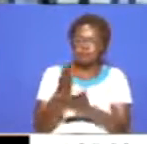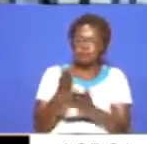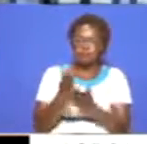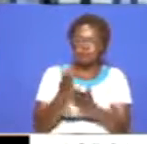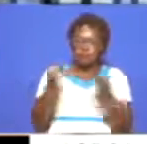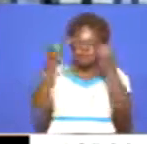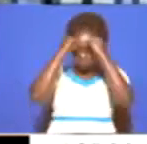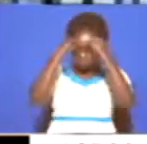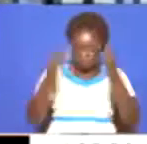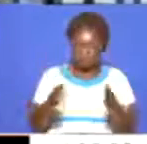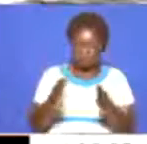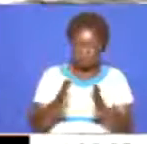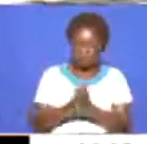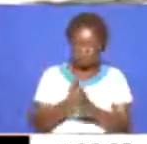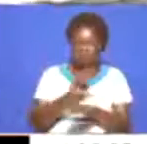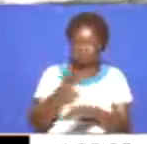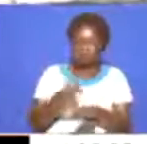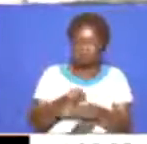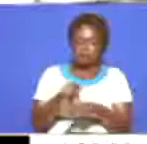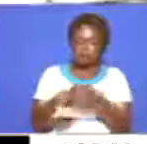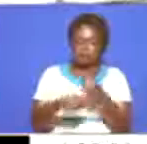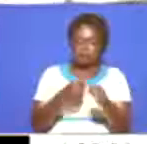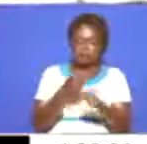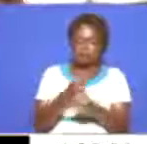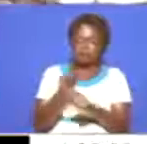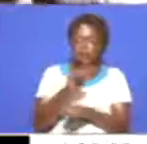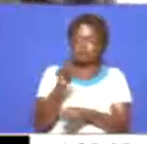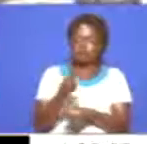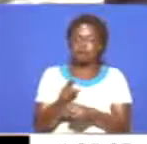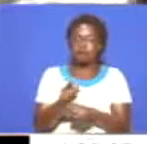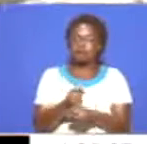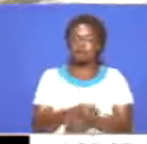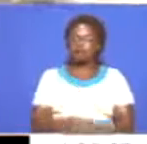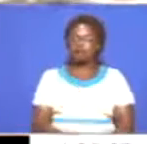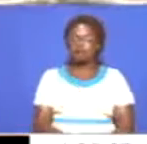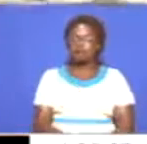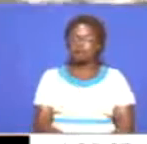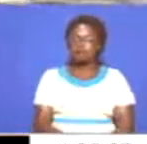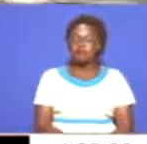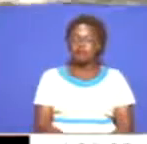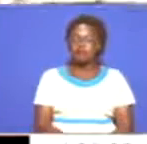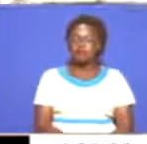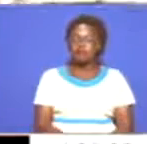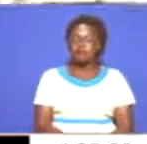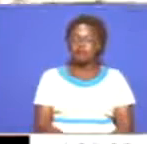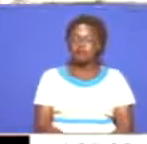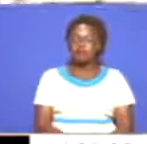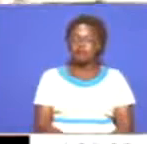examinations this year do so. Isufar reporting for Lunchtime News.